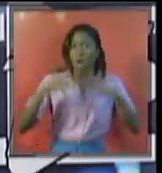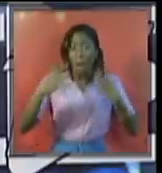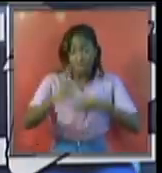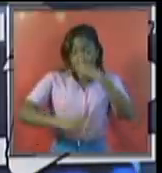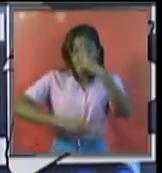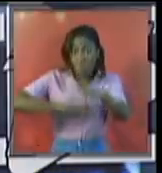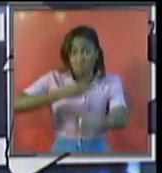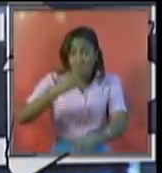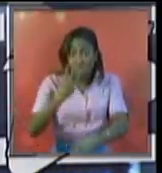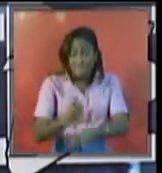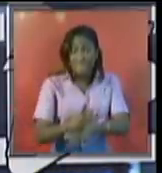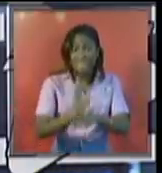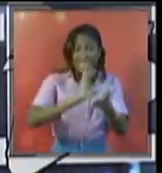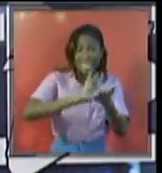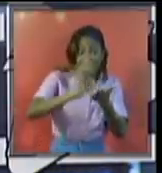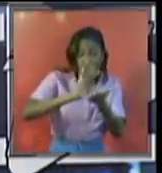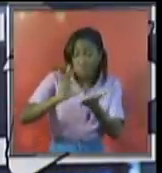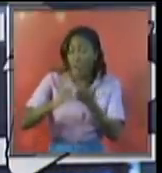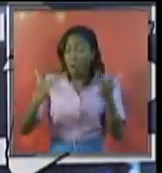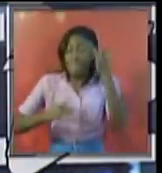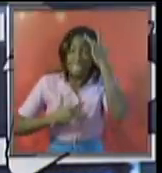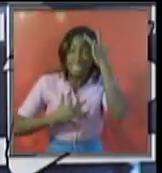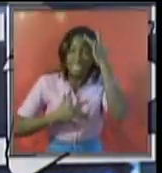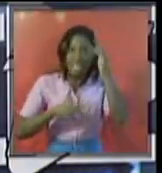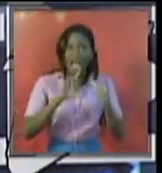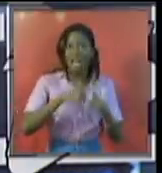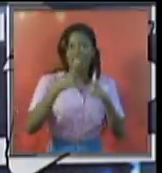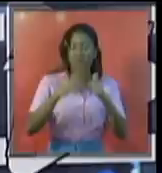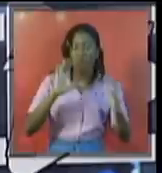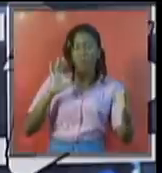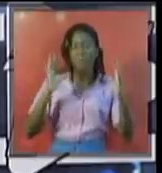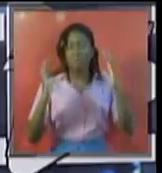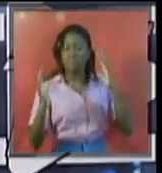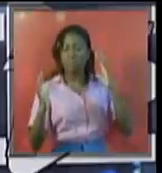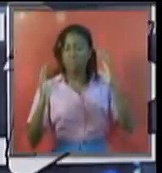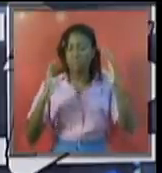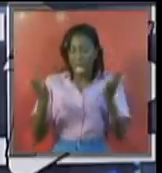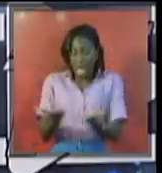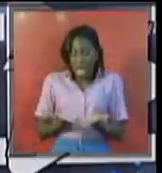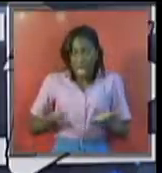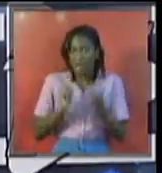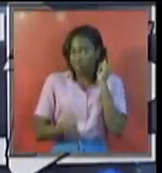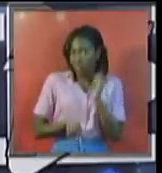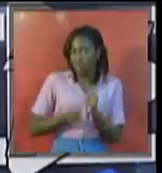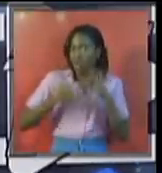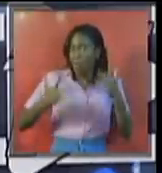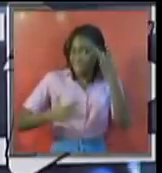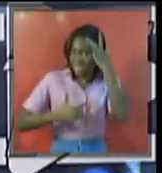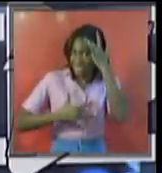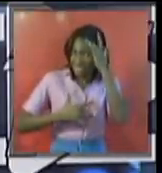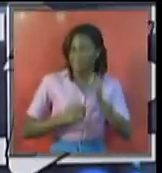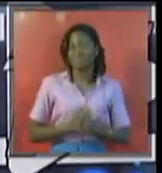going to map that back to our own epidemiologic situation. There are a few key points that I think it's